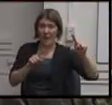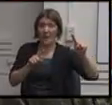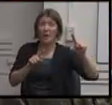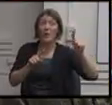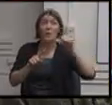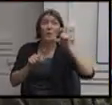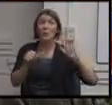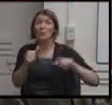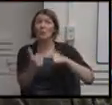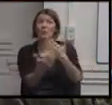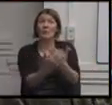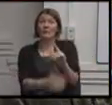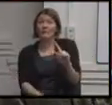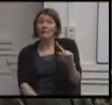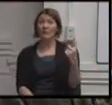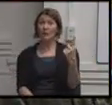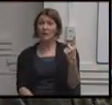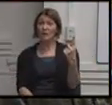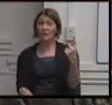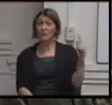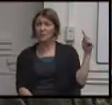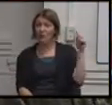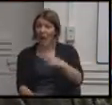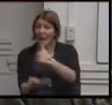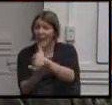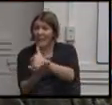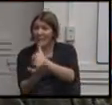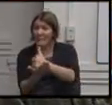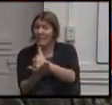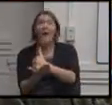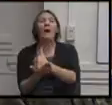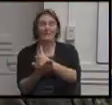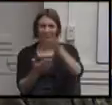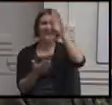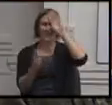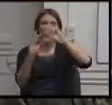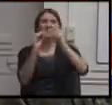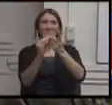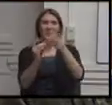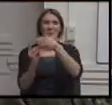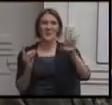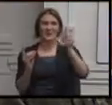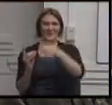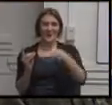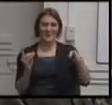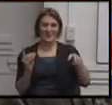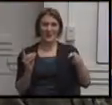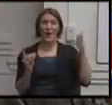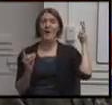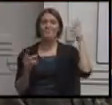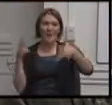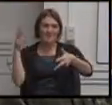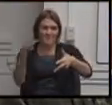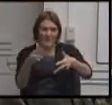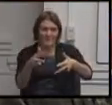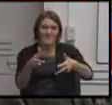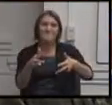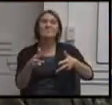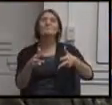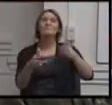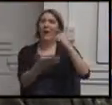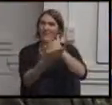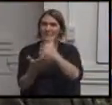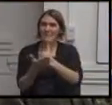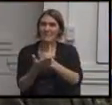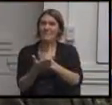first people there to help him was the fire department. The fire trucks came, the firemen came,